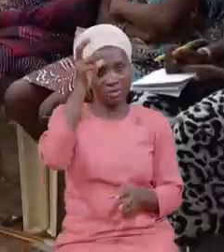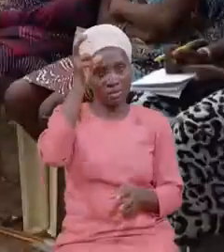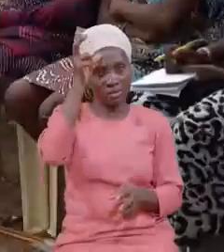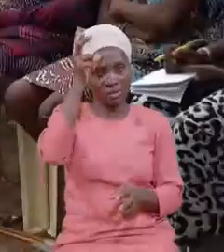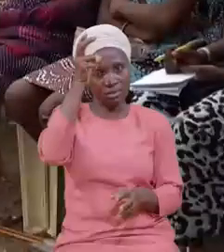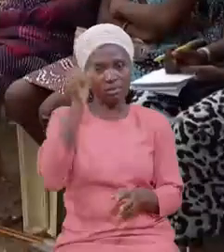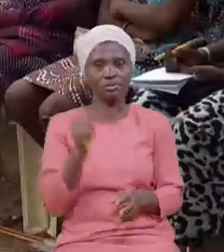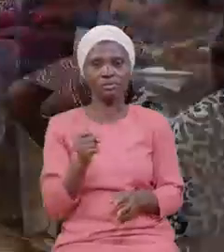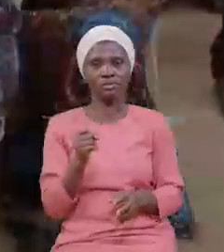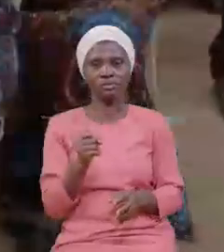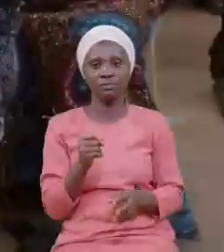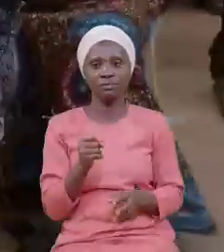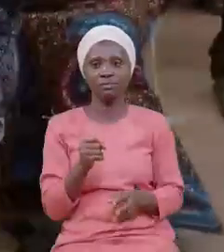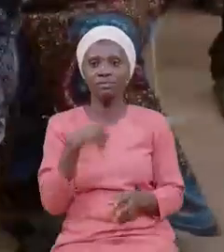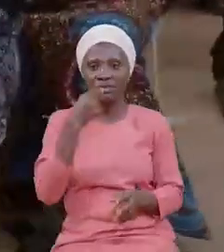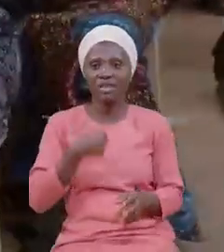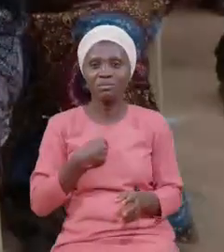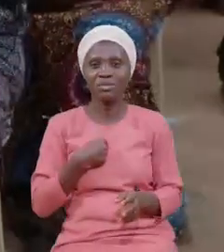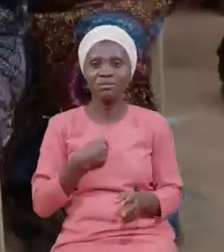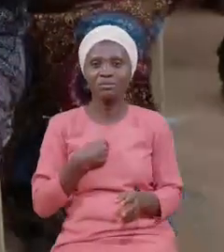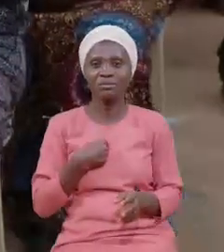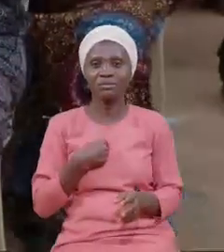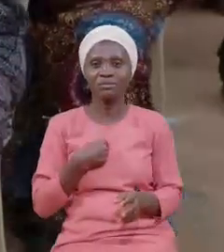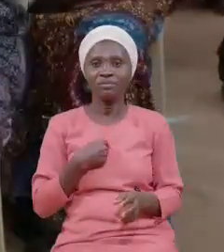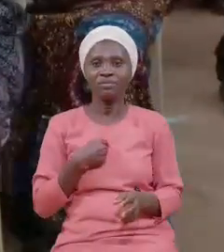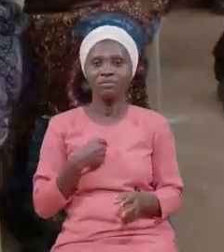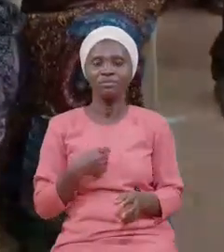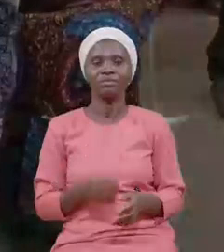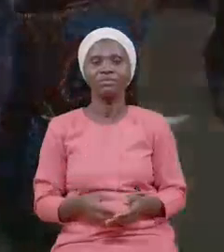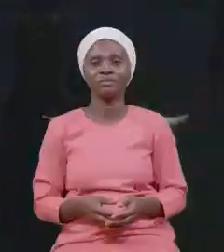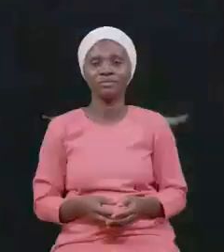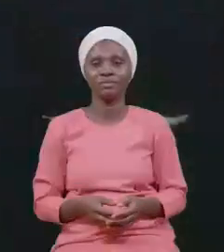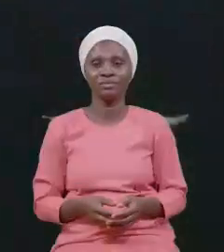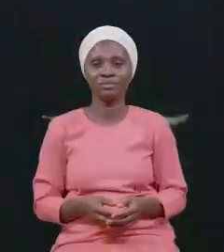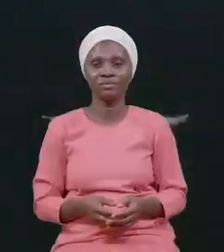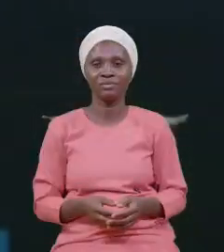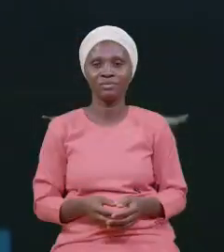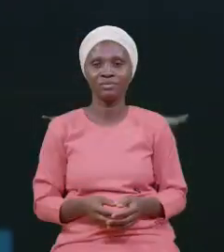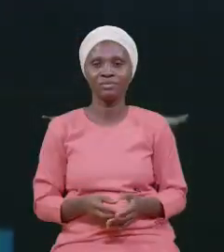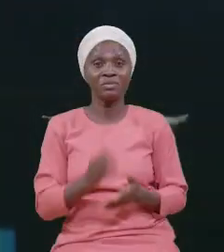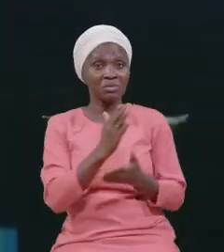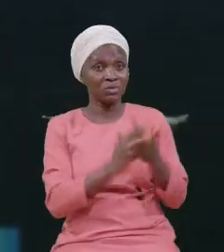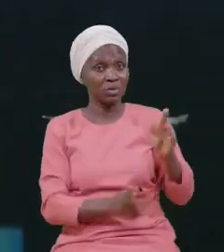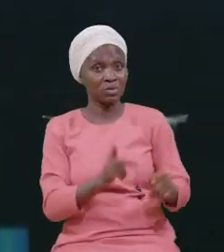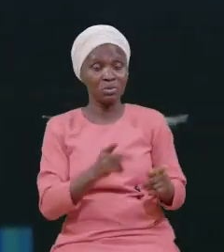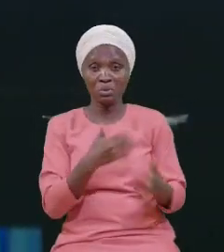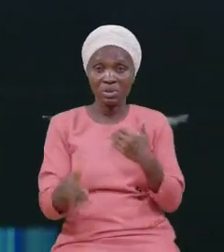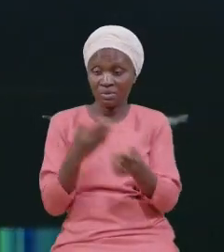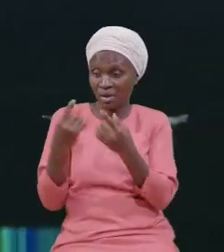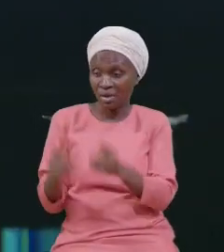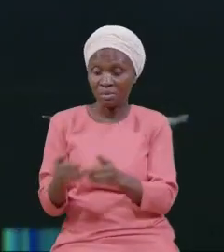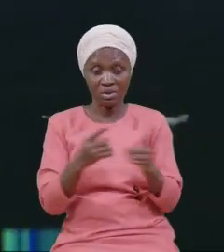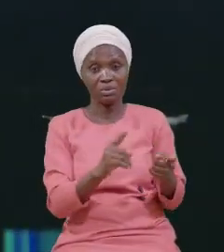tell me out aloud, of the devil. There are people, whatever is happening to them, who they say is